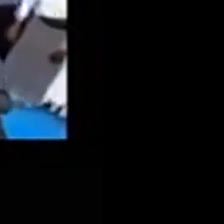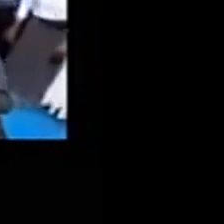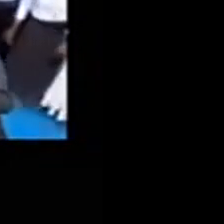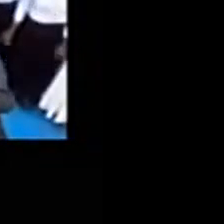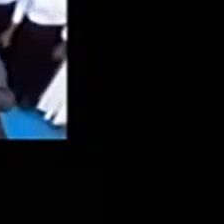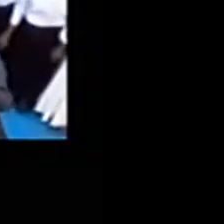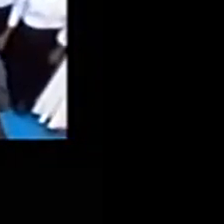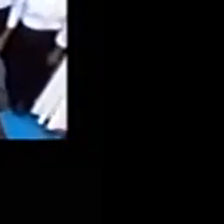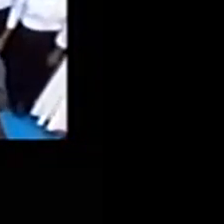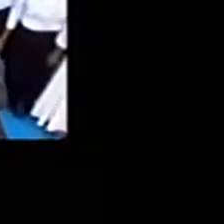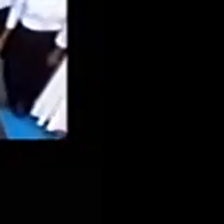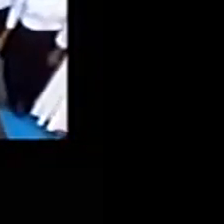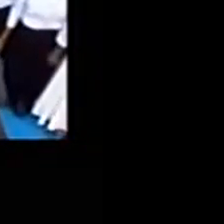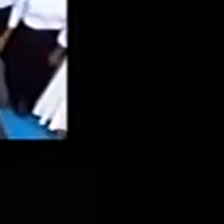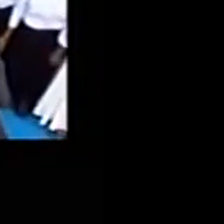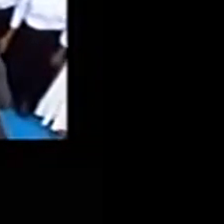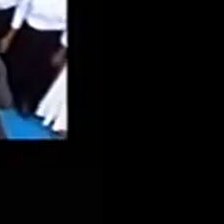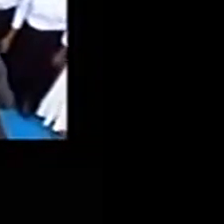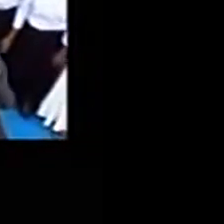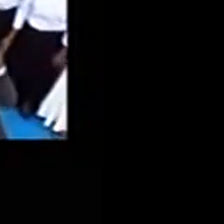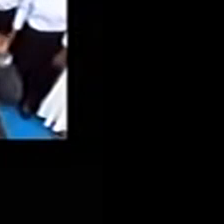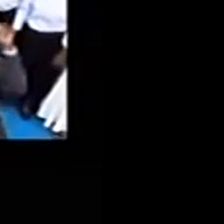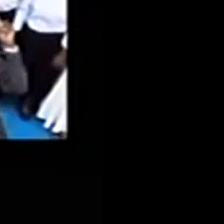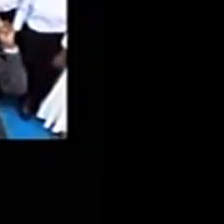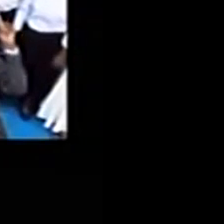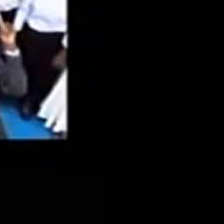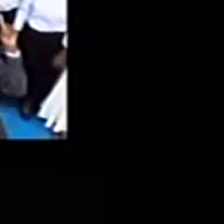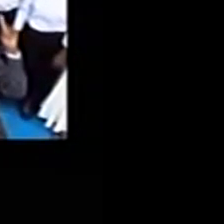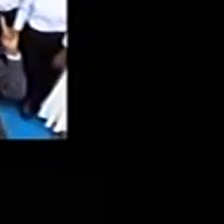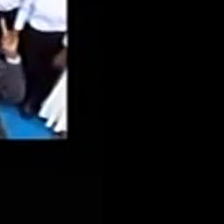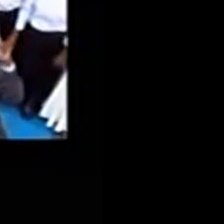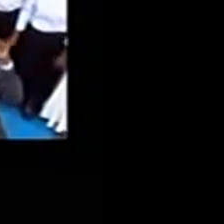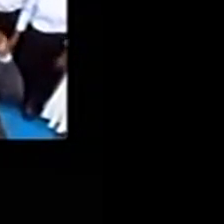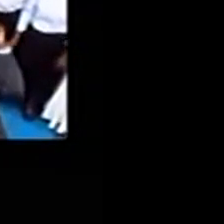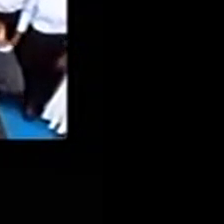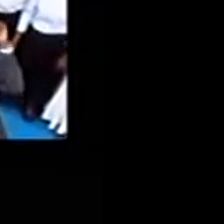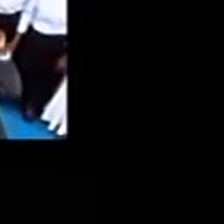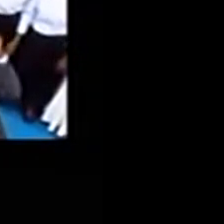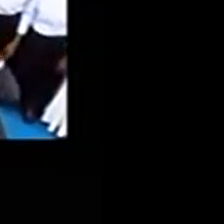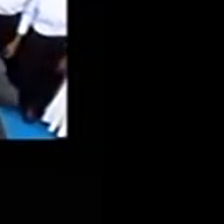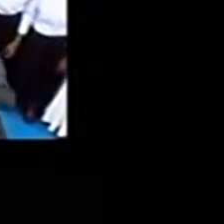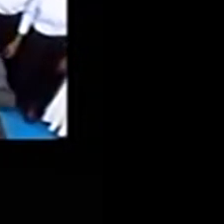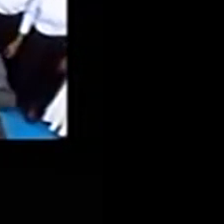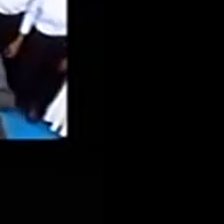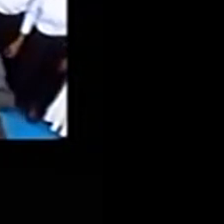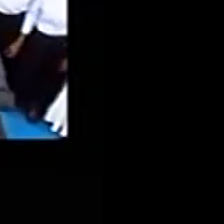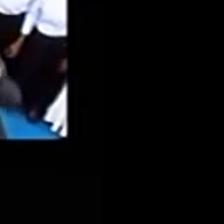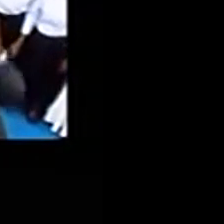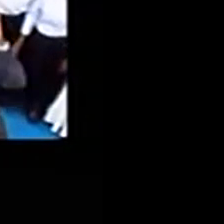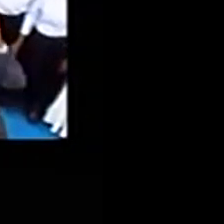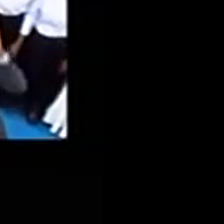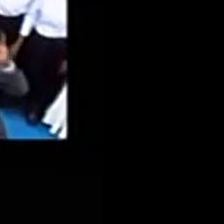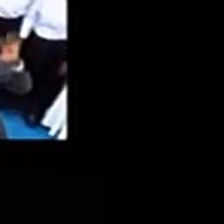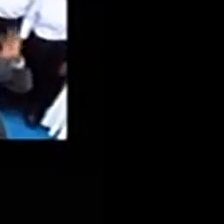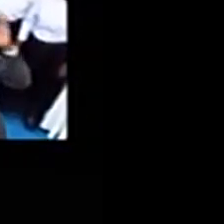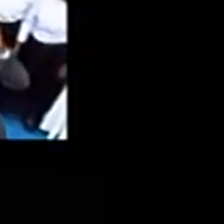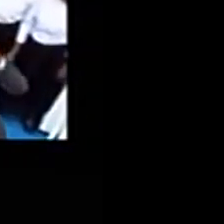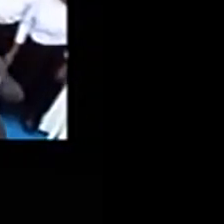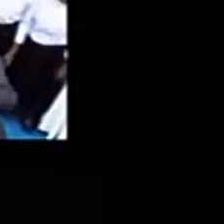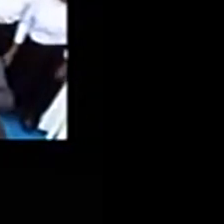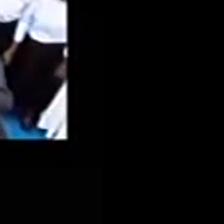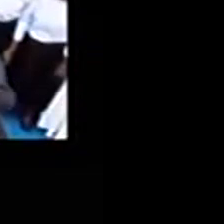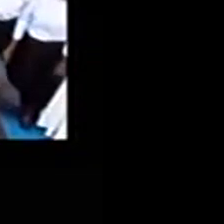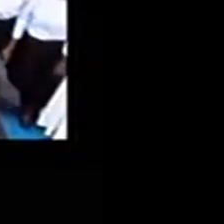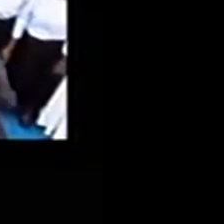all praises to the King for his grace and mercy. I have